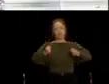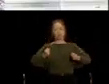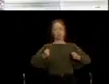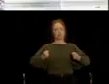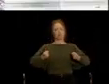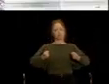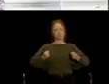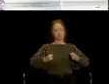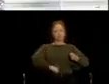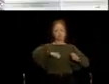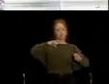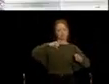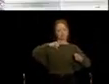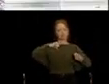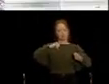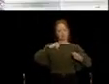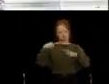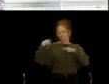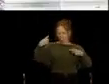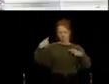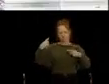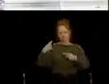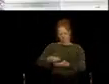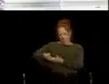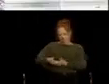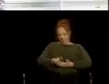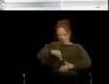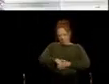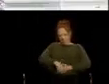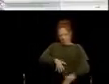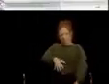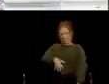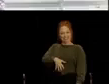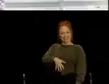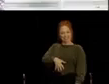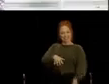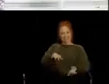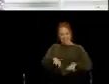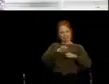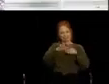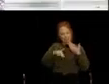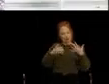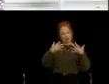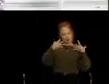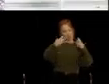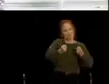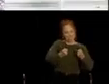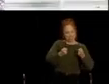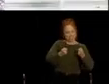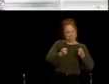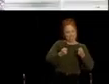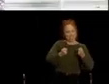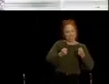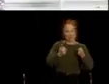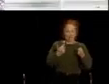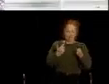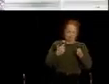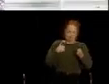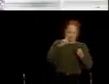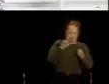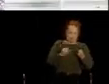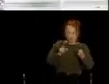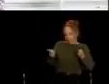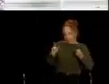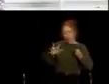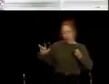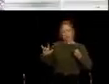boisterousness in the womb. I'm like, I took it all, and you got to be without the disability, but I got the talking too much and